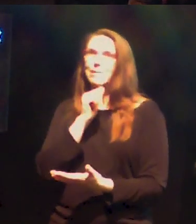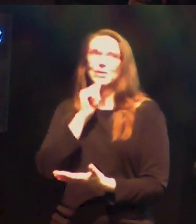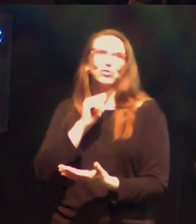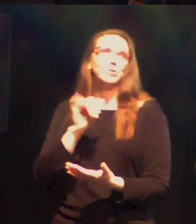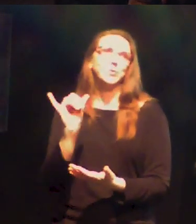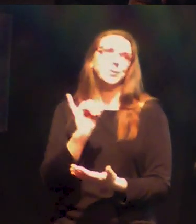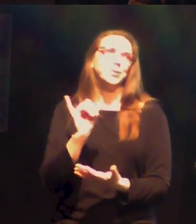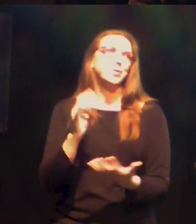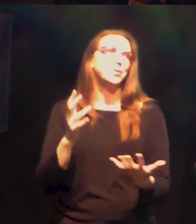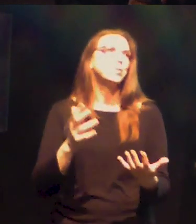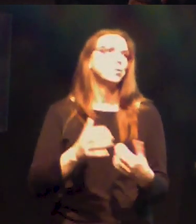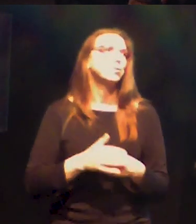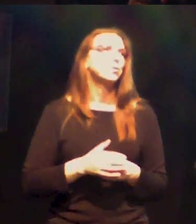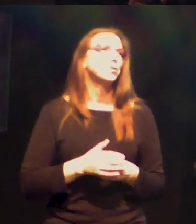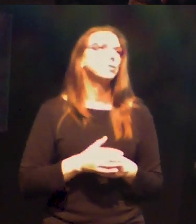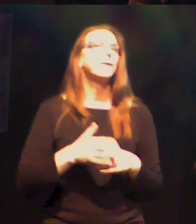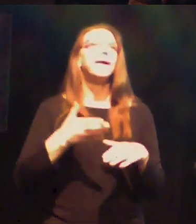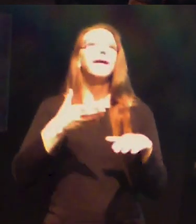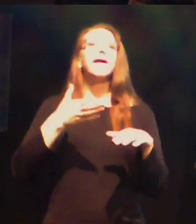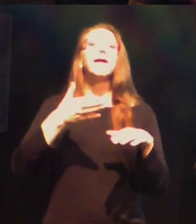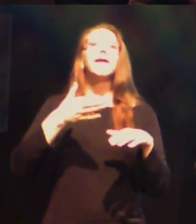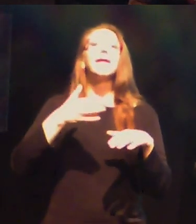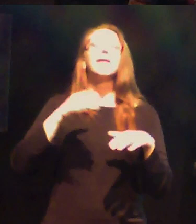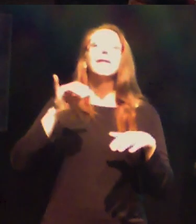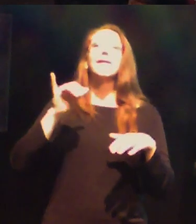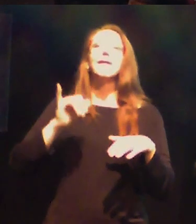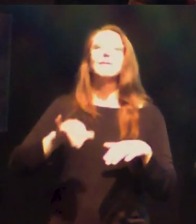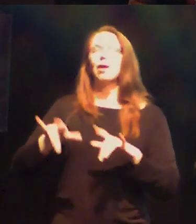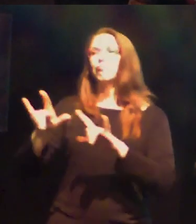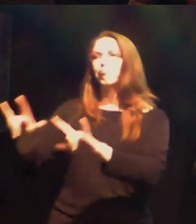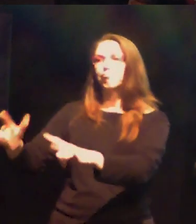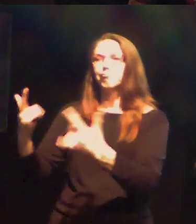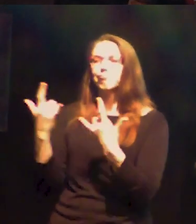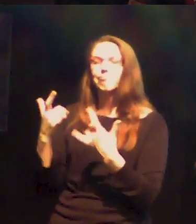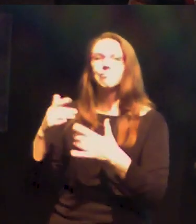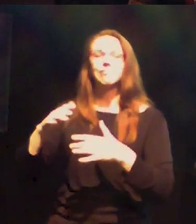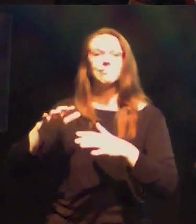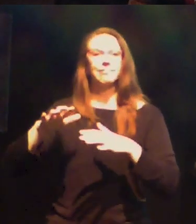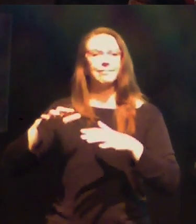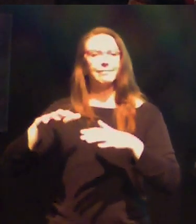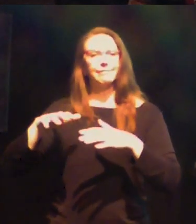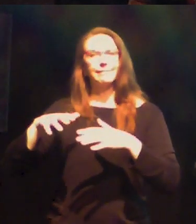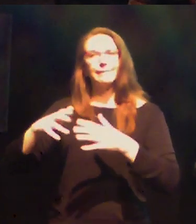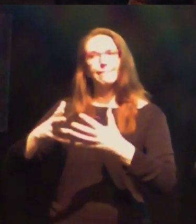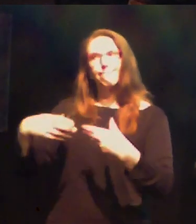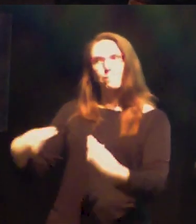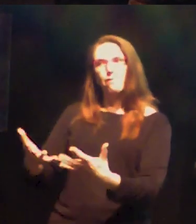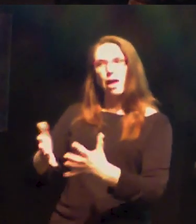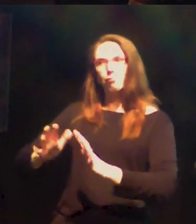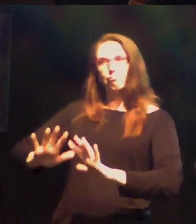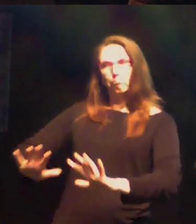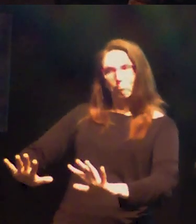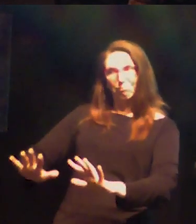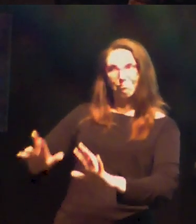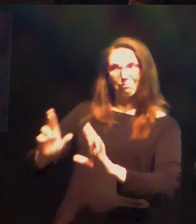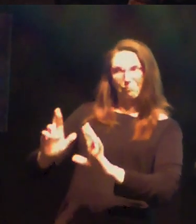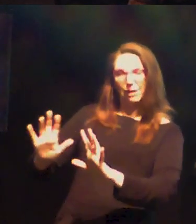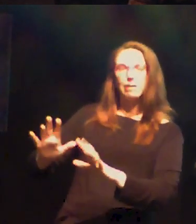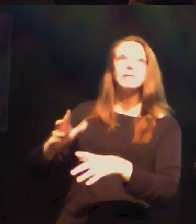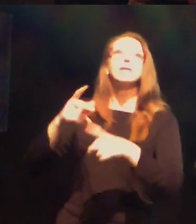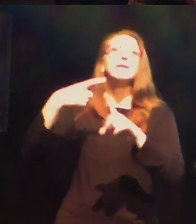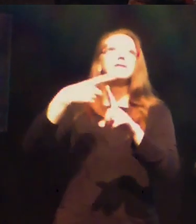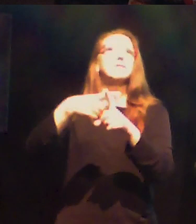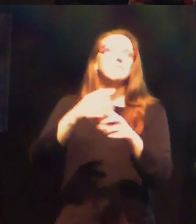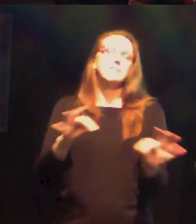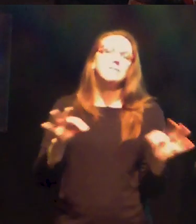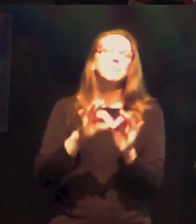know. So I feel like because of the love and care and space we provided her, and also the trust